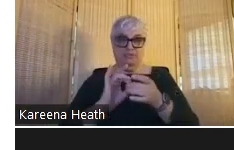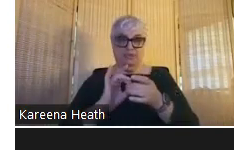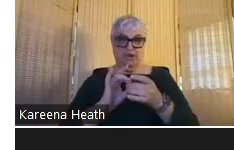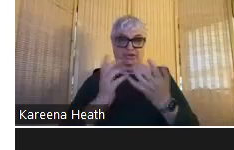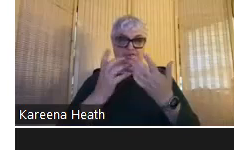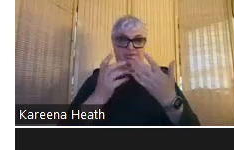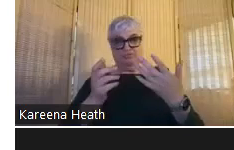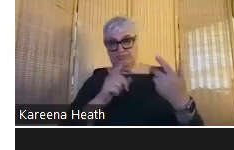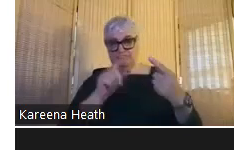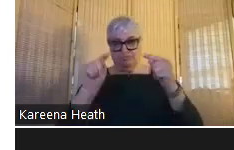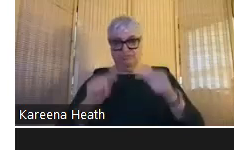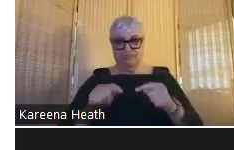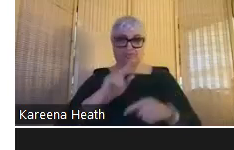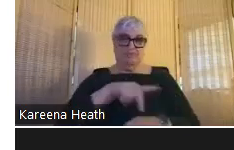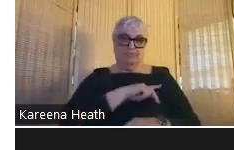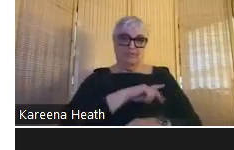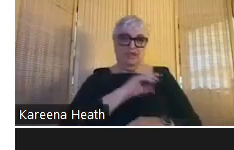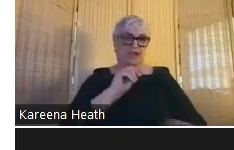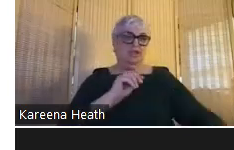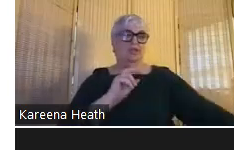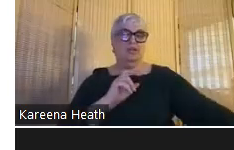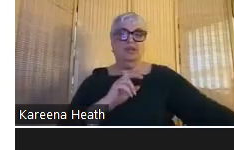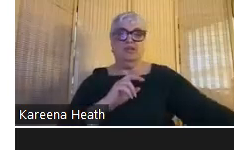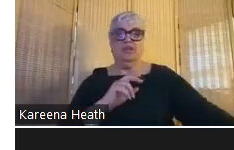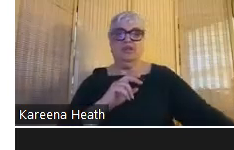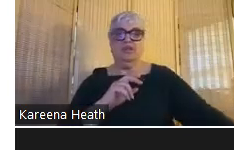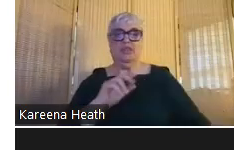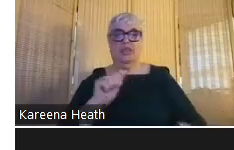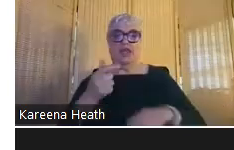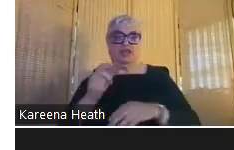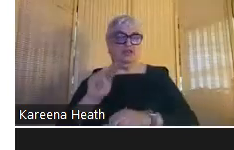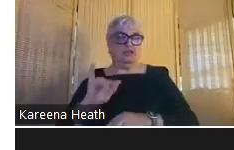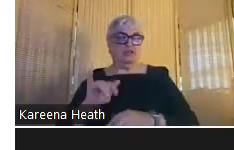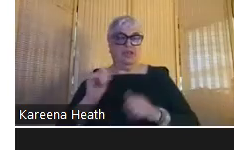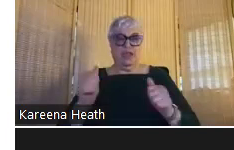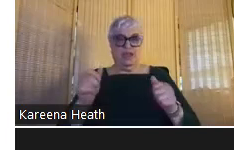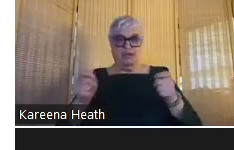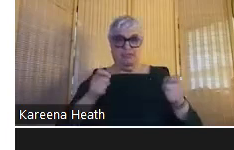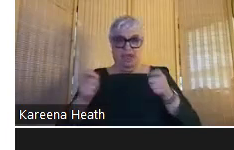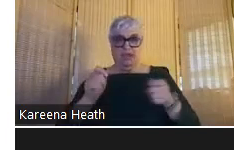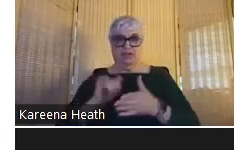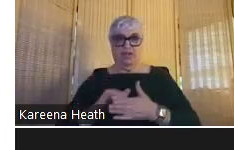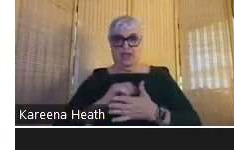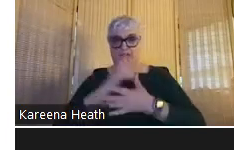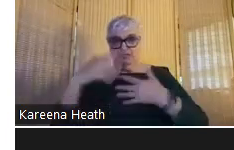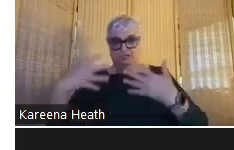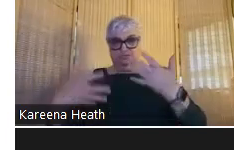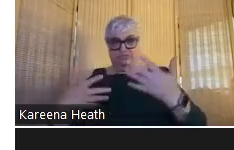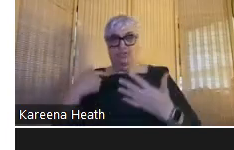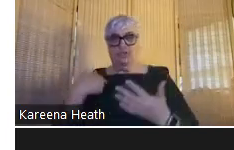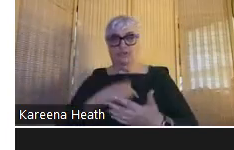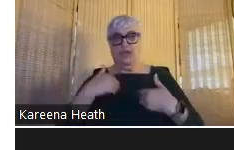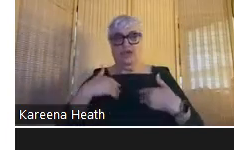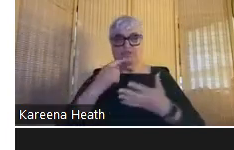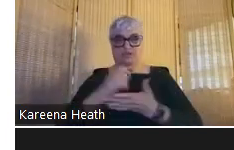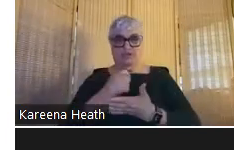of personnel, and it's up to the agency to decide how best to manage that milieu. We have treatment personnel, and that is